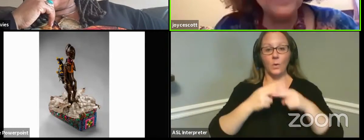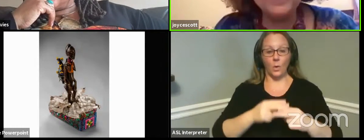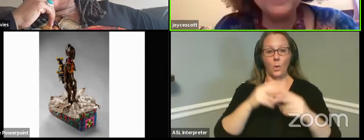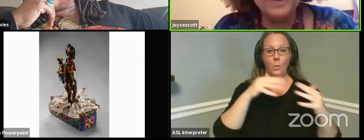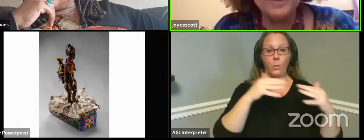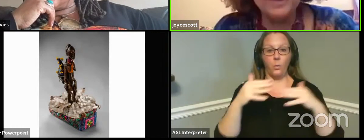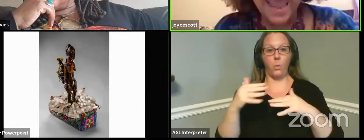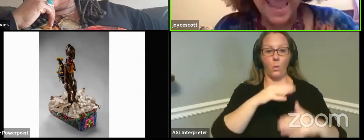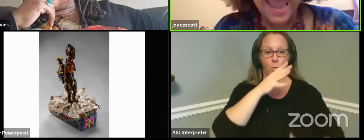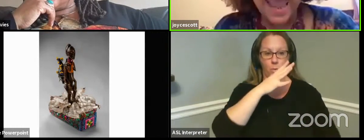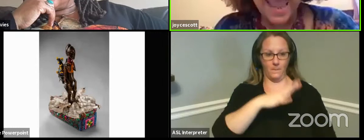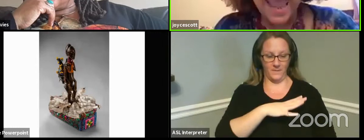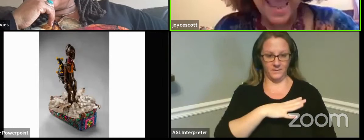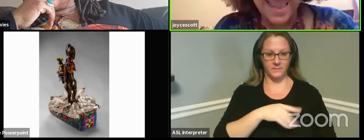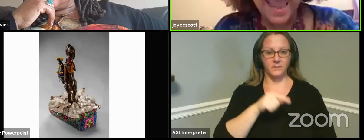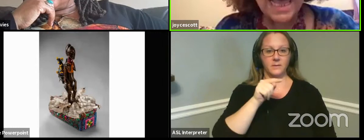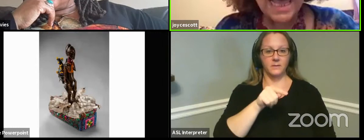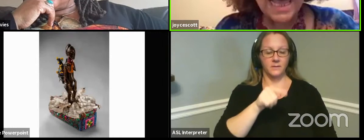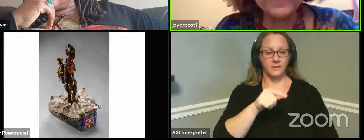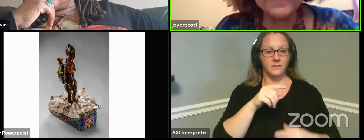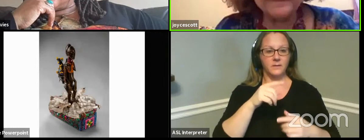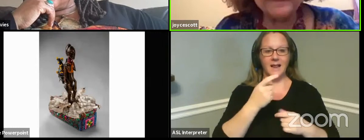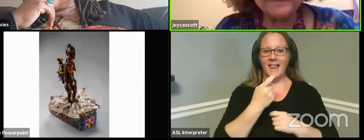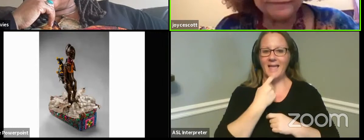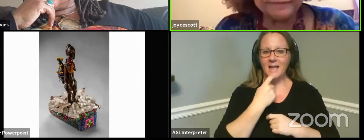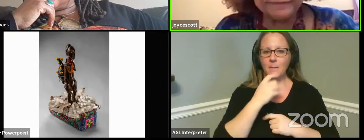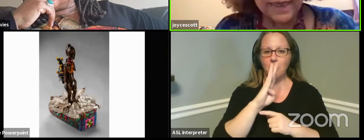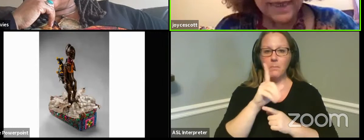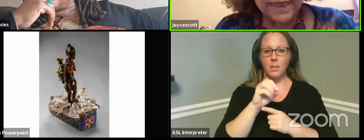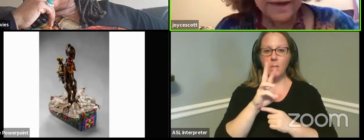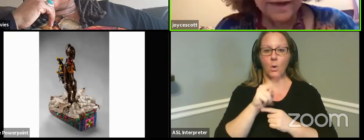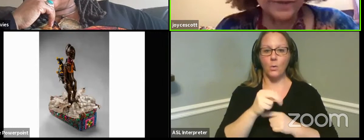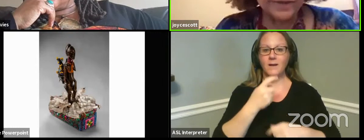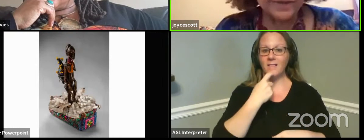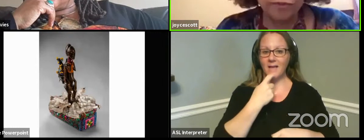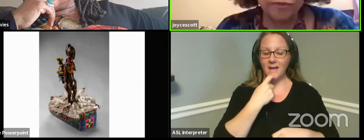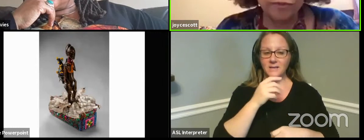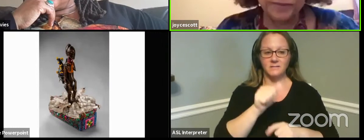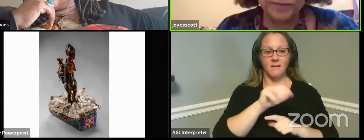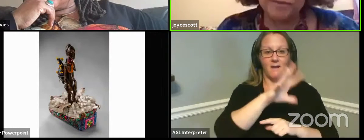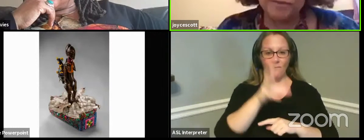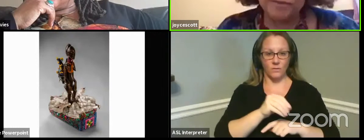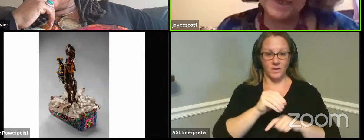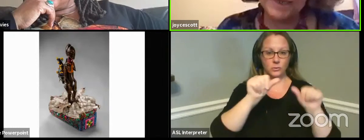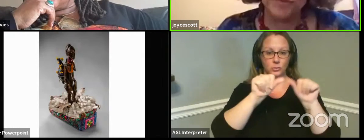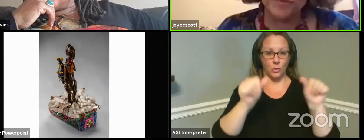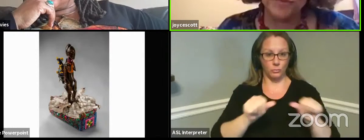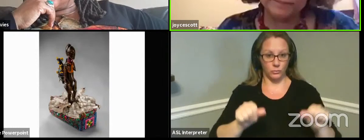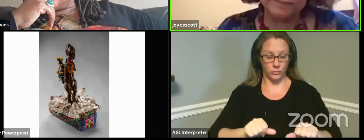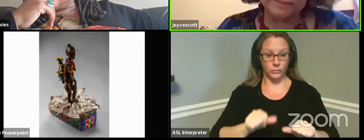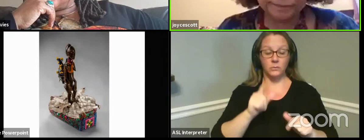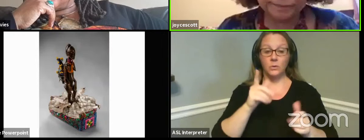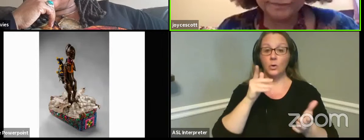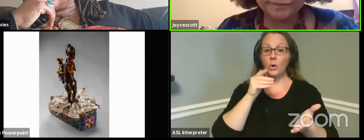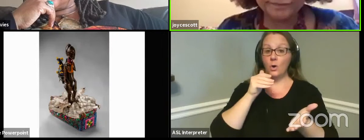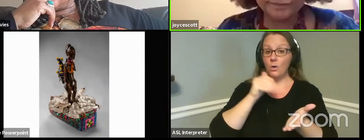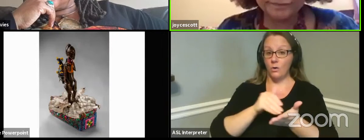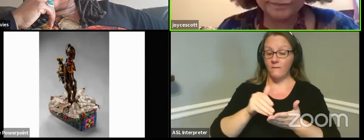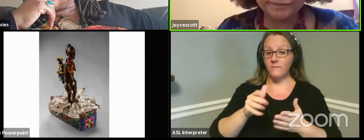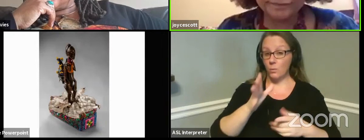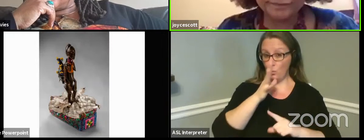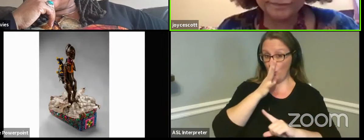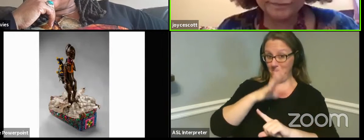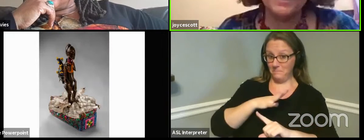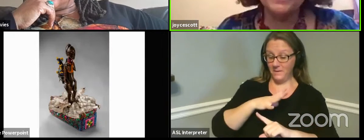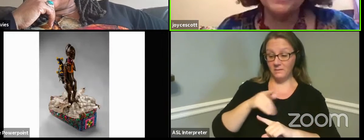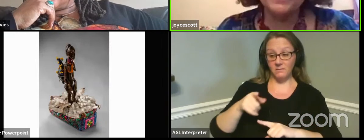is cast in blown glass and in African sculpture, because many times women, if they're